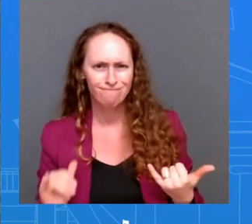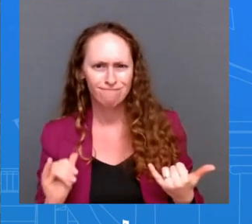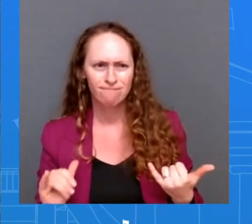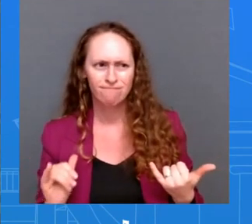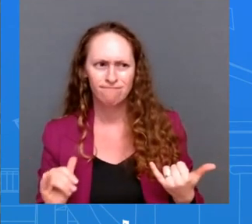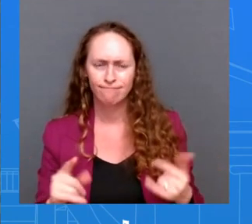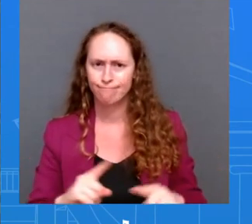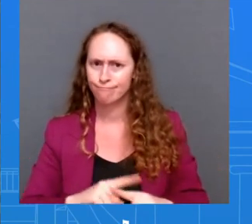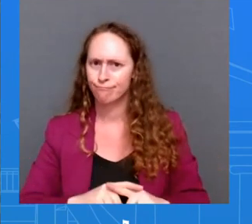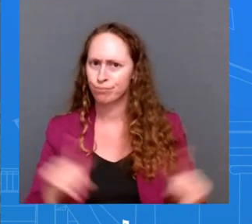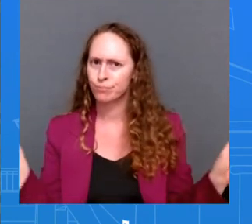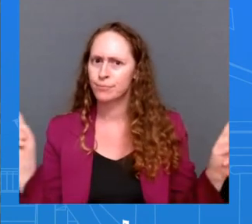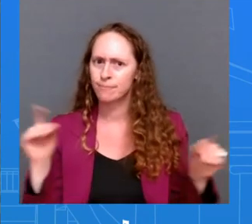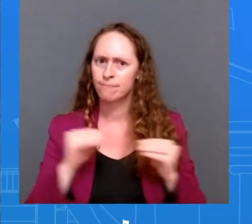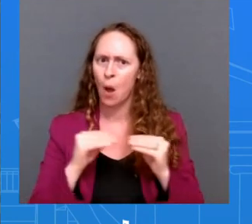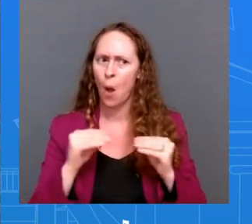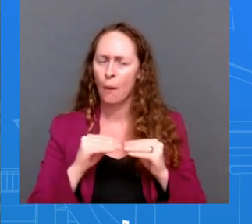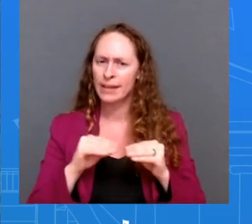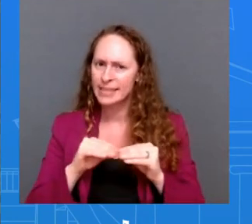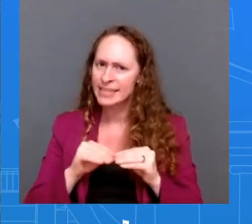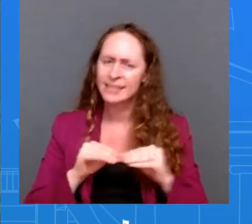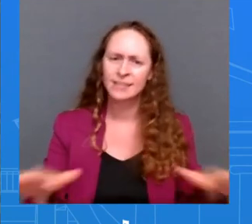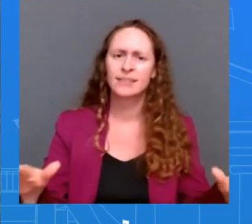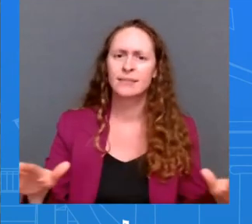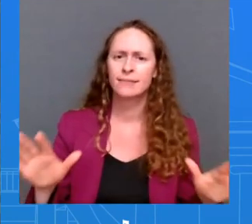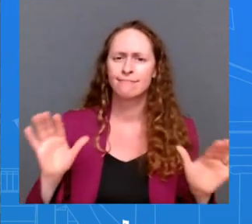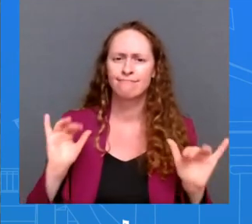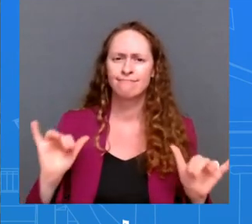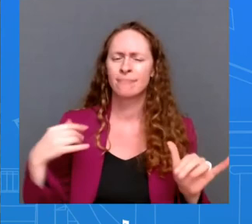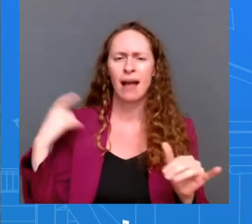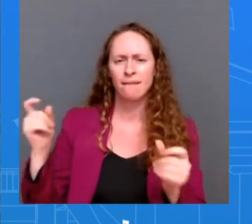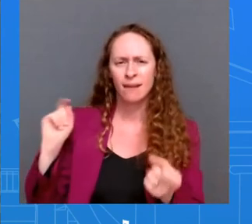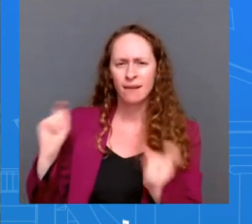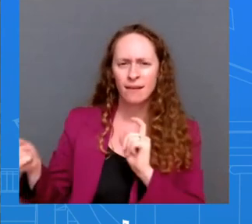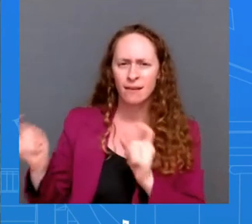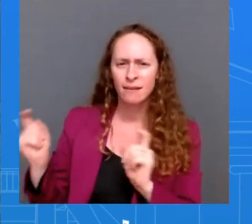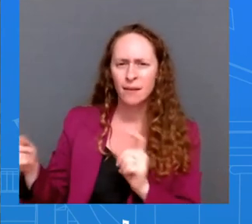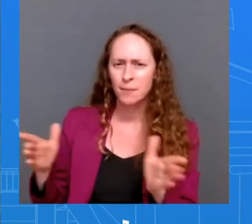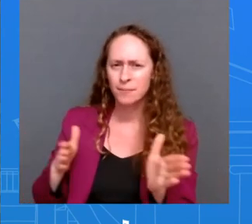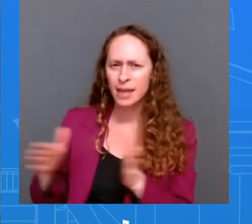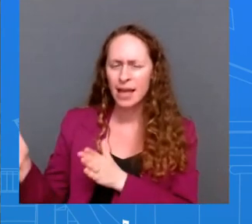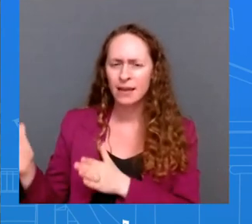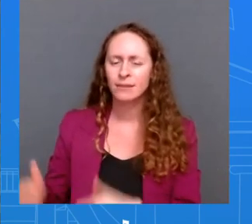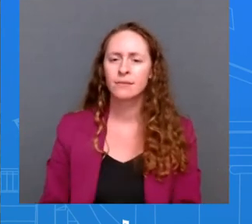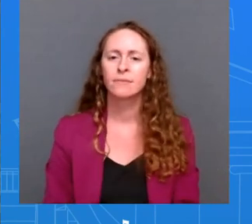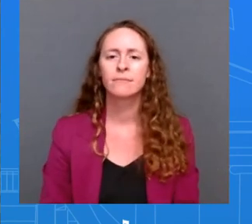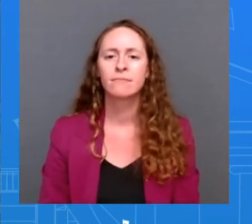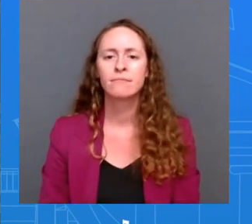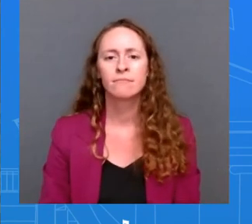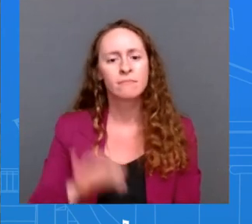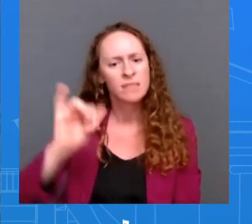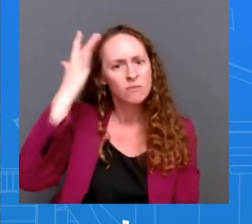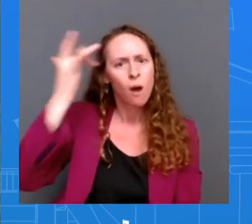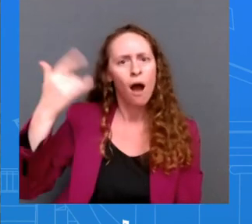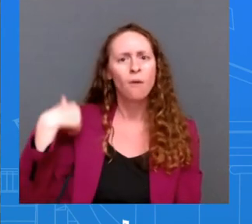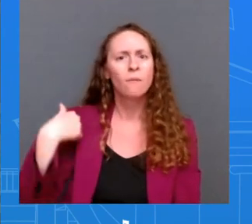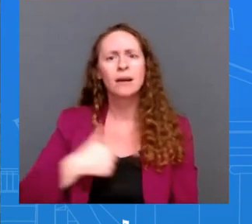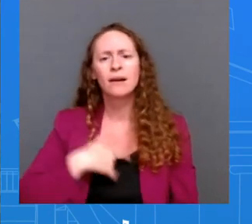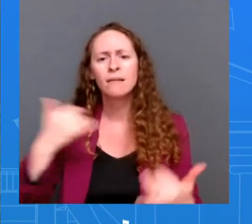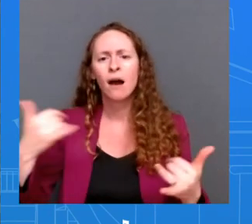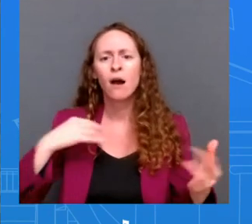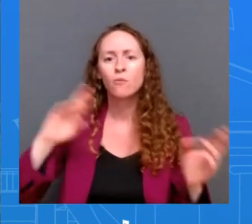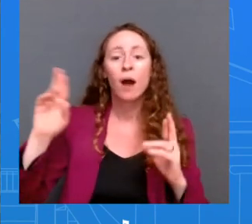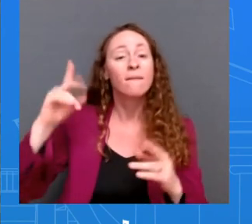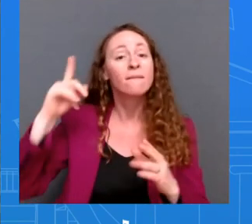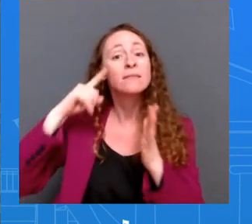country and what people need. That's why we have 80,000 capacity in testing. How important that is. We went from 6,000 to 80,000. That's why we